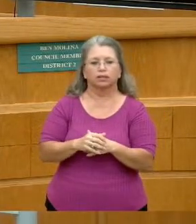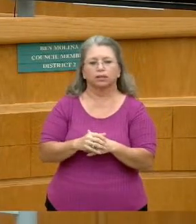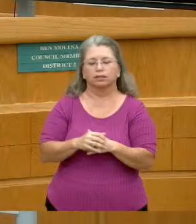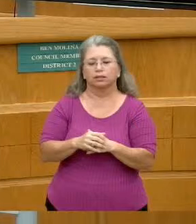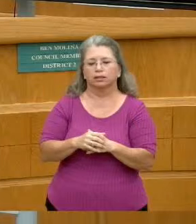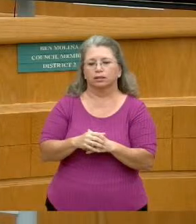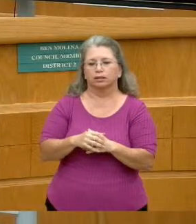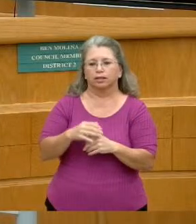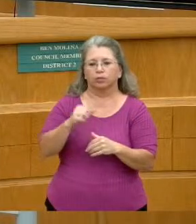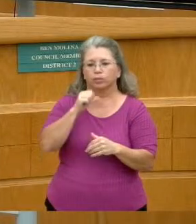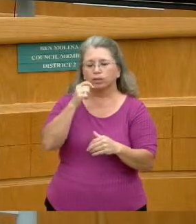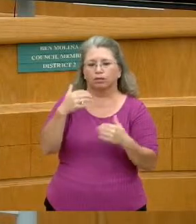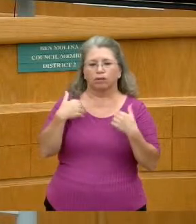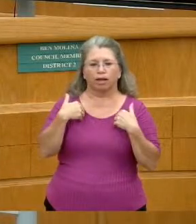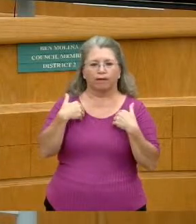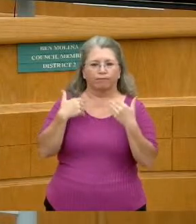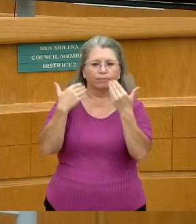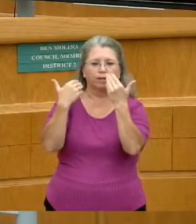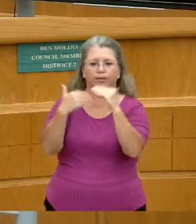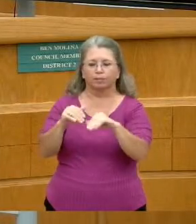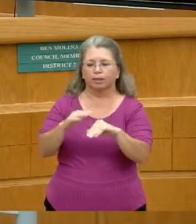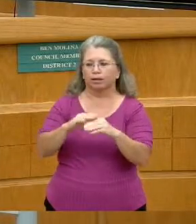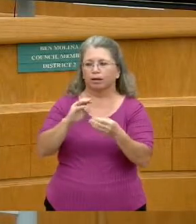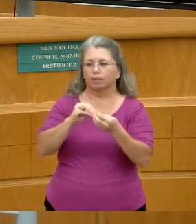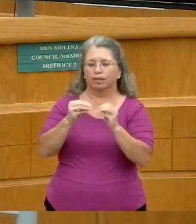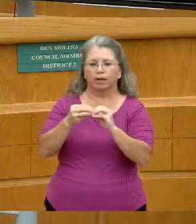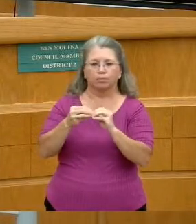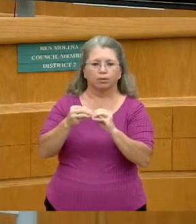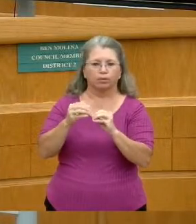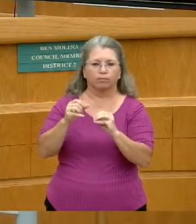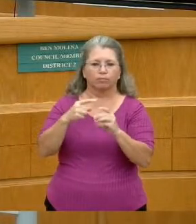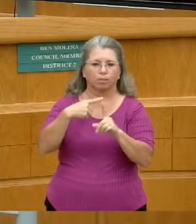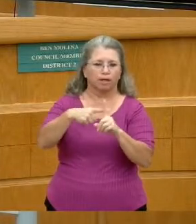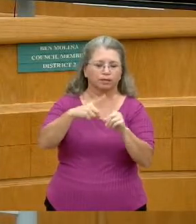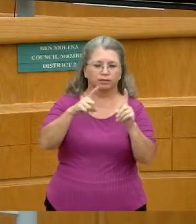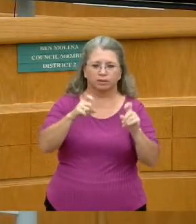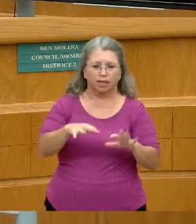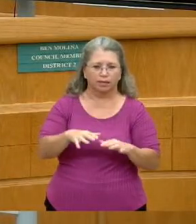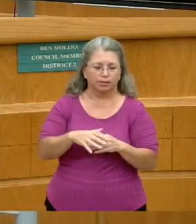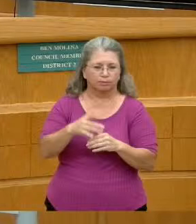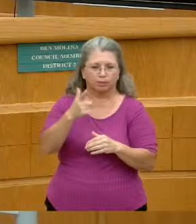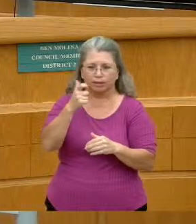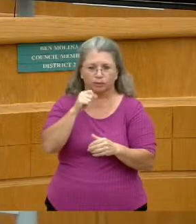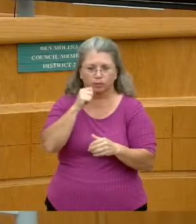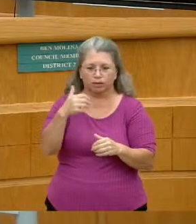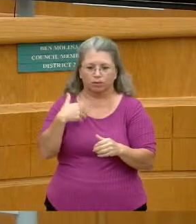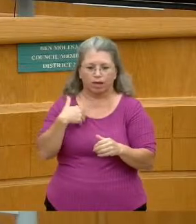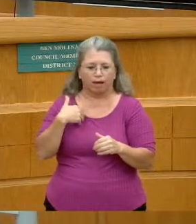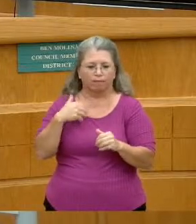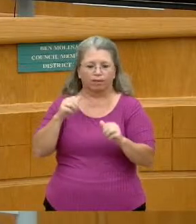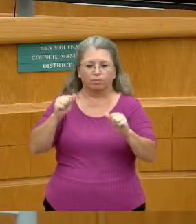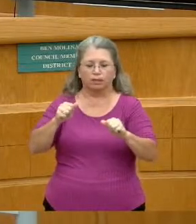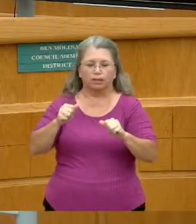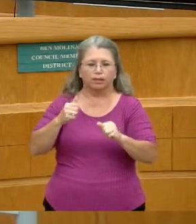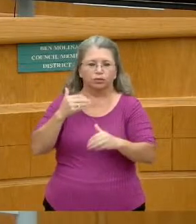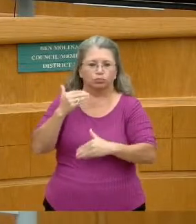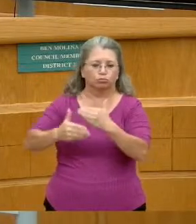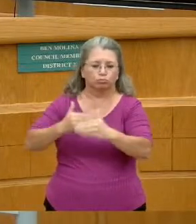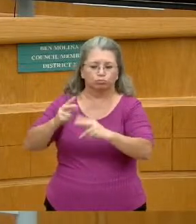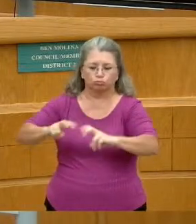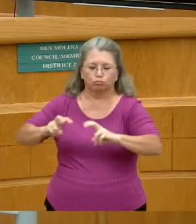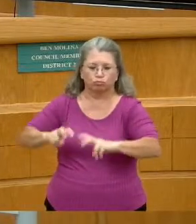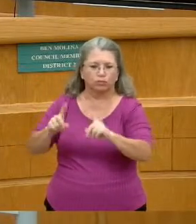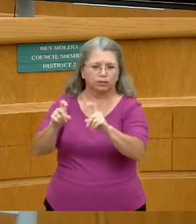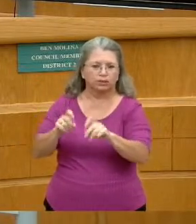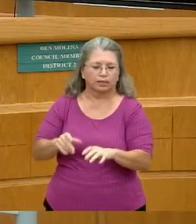test positive, because there's just not enough capacity in the system to be able to process people fast enough and